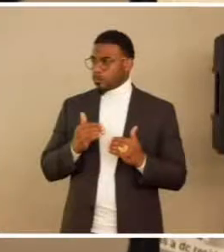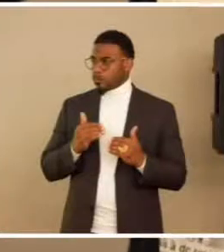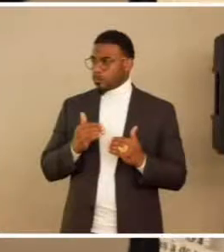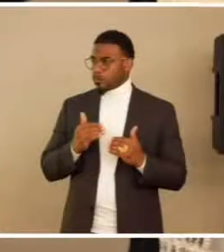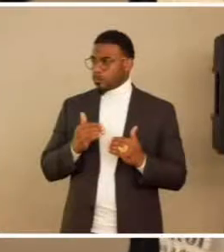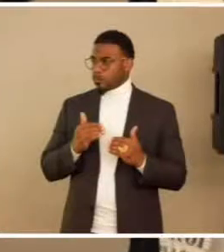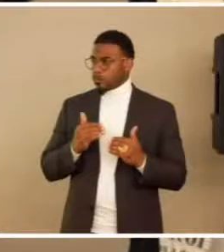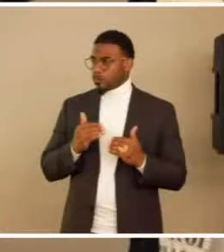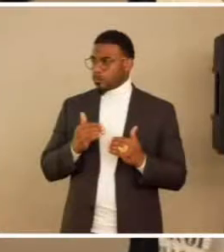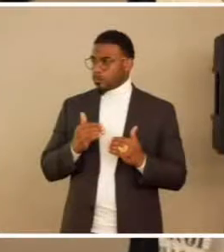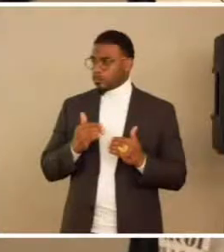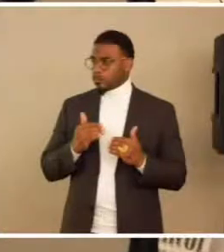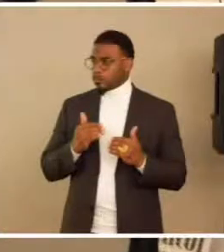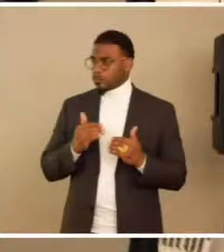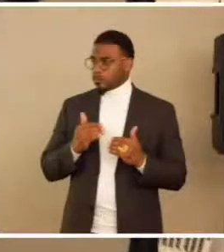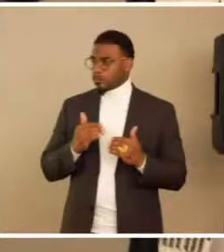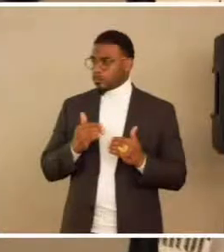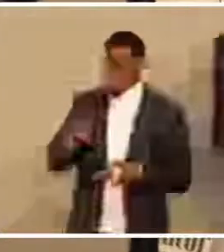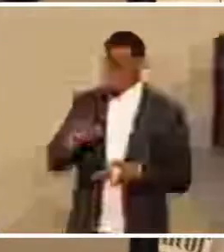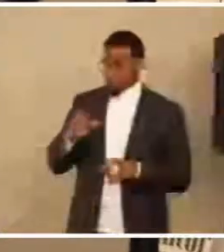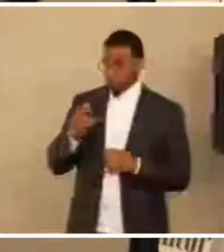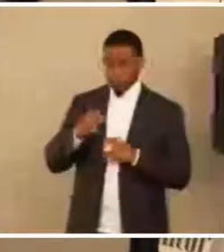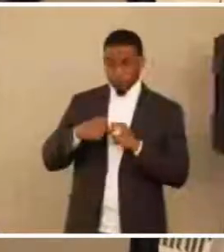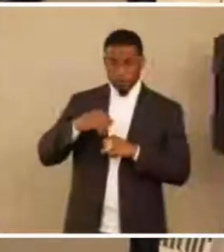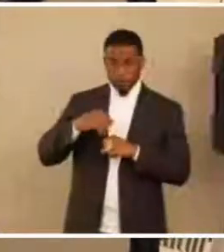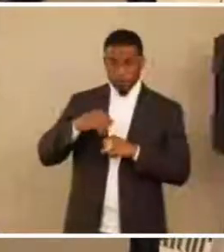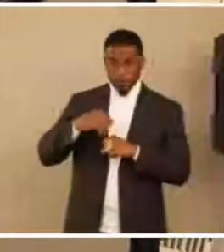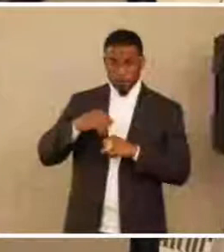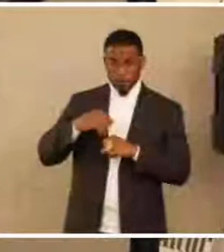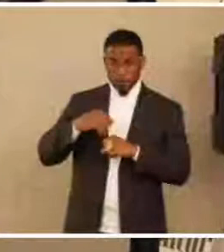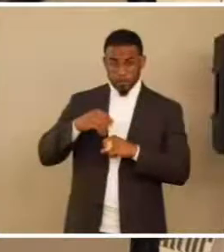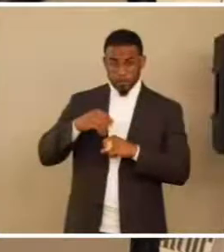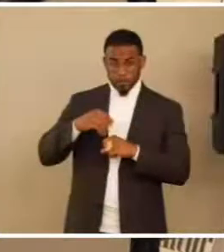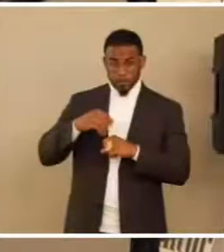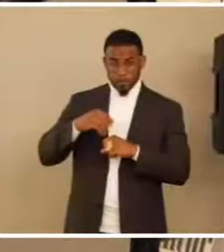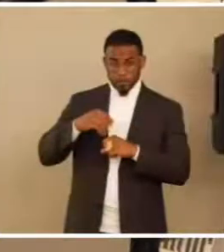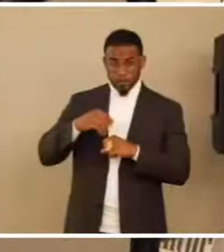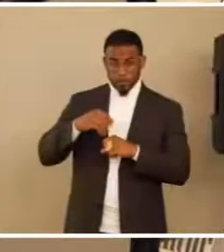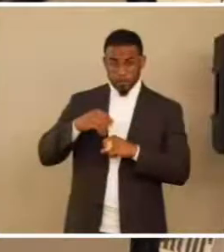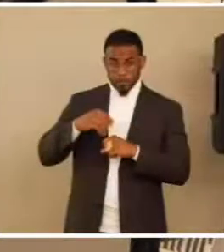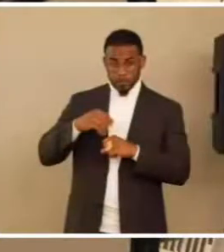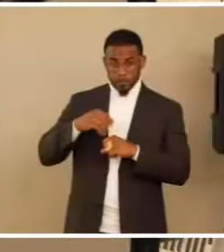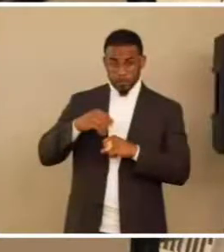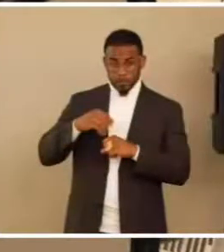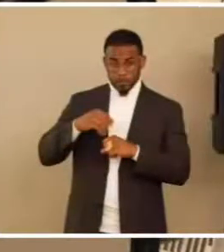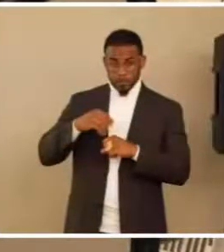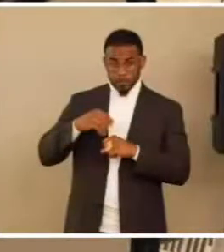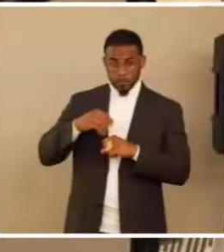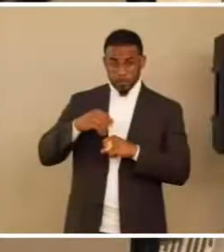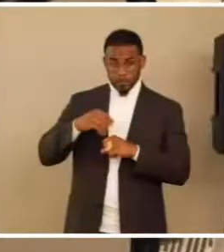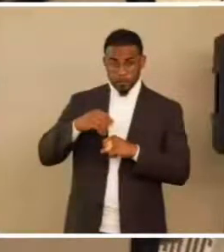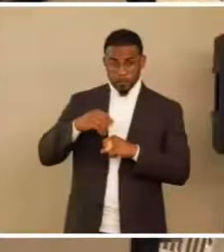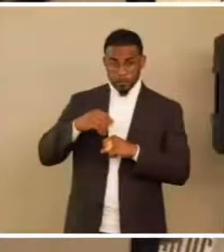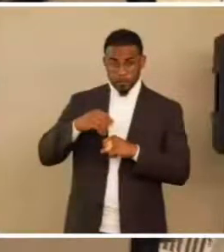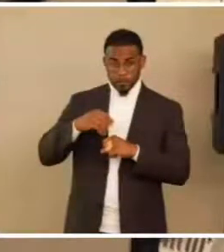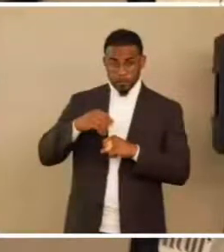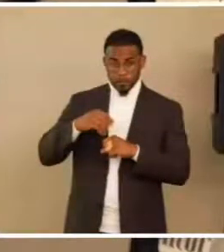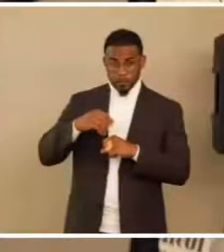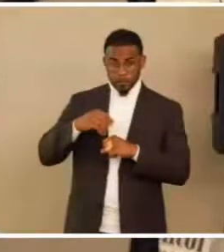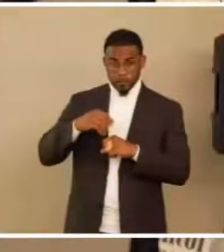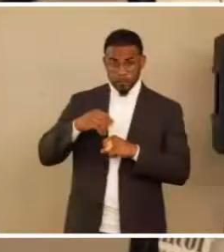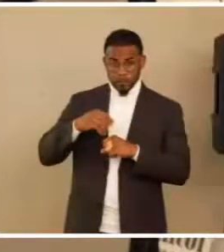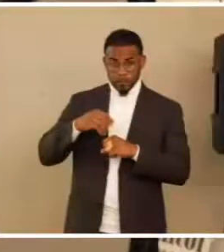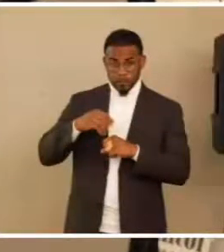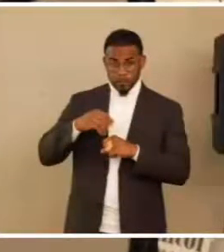to note about Ozan Palsy is that several years ago, we showed another of her films at a family day. She did a film on Ruby